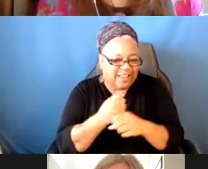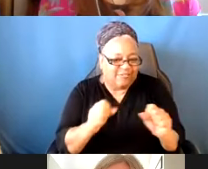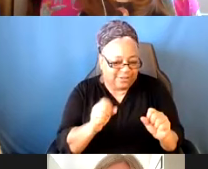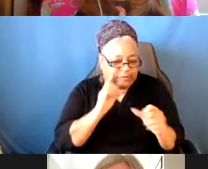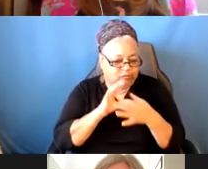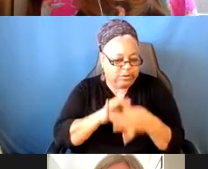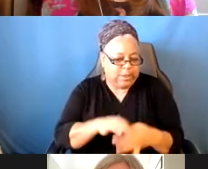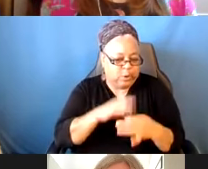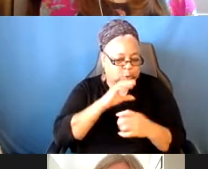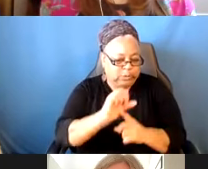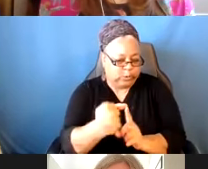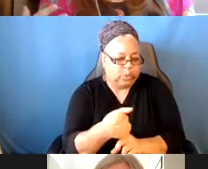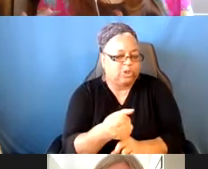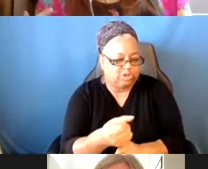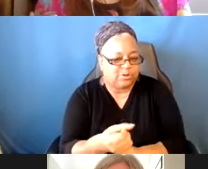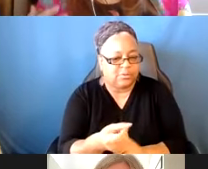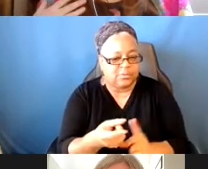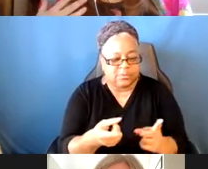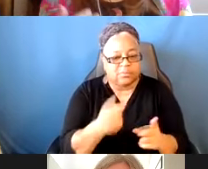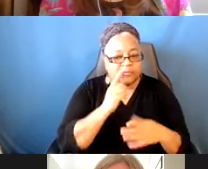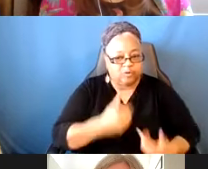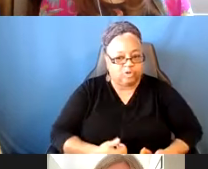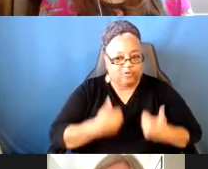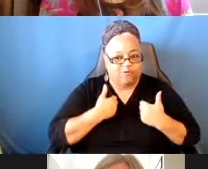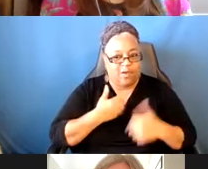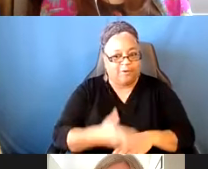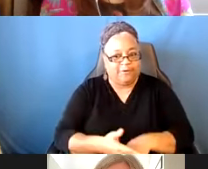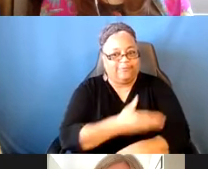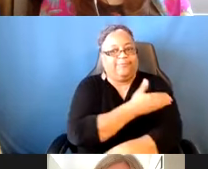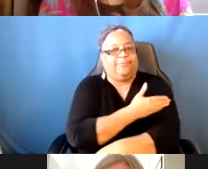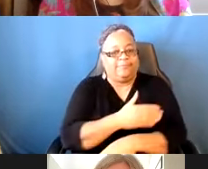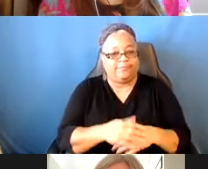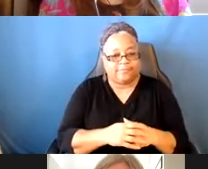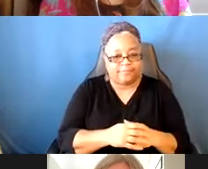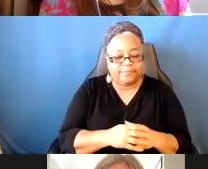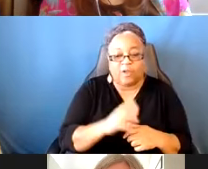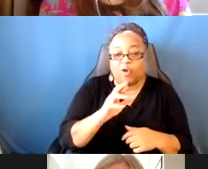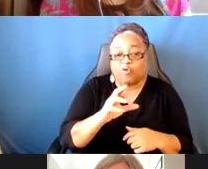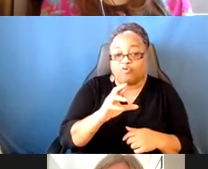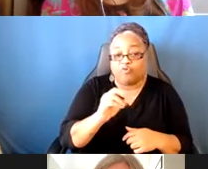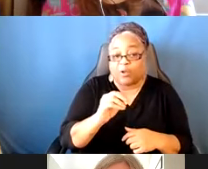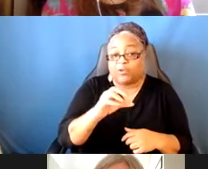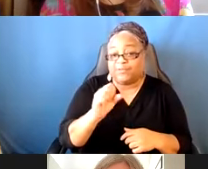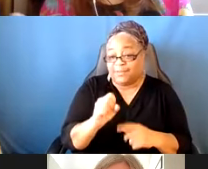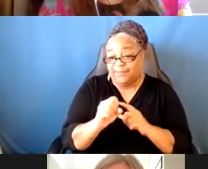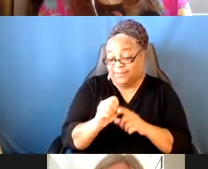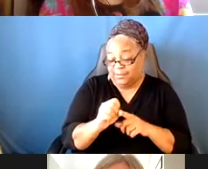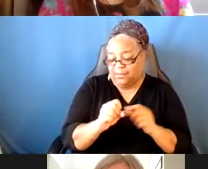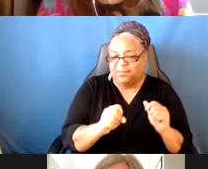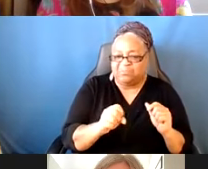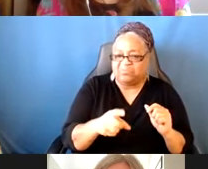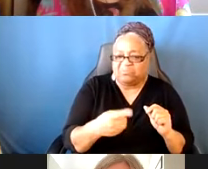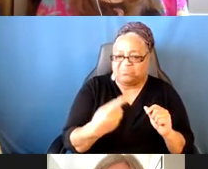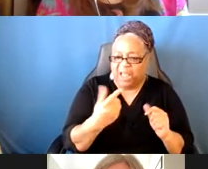situation. The routes of safety can also be really helpful for thinking about safety in a more creative